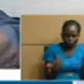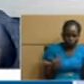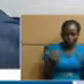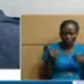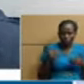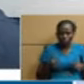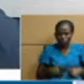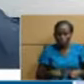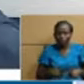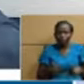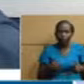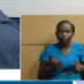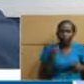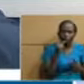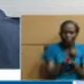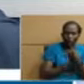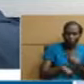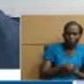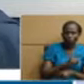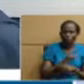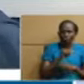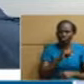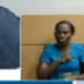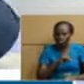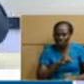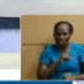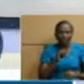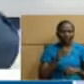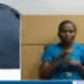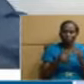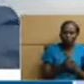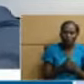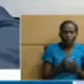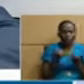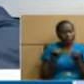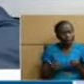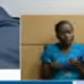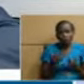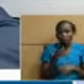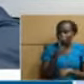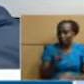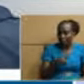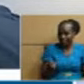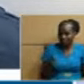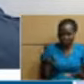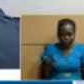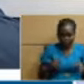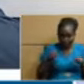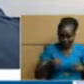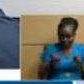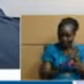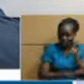youth, even the disabled people, the gender, etc. Now, the mistake that is happening in this country is to